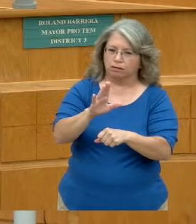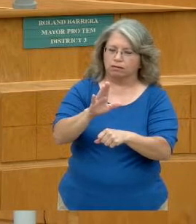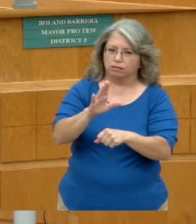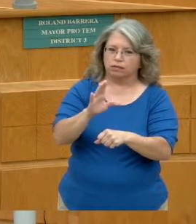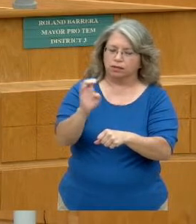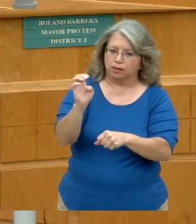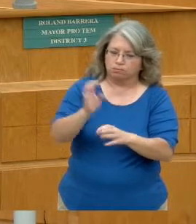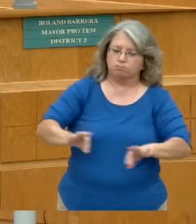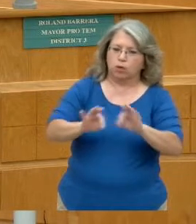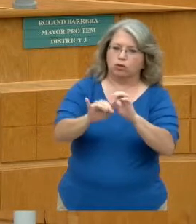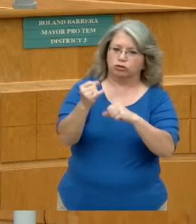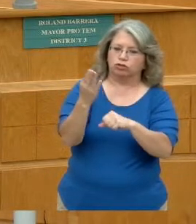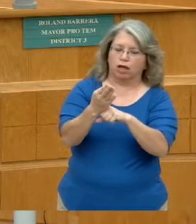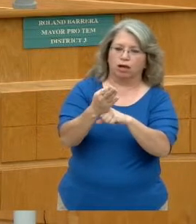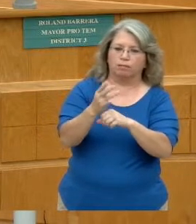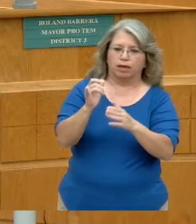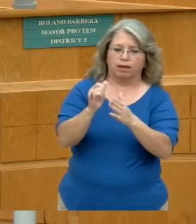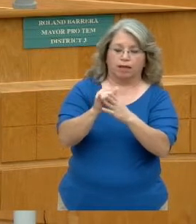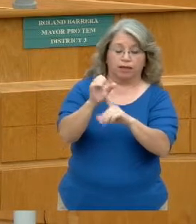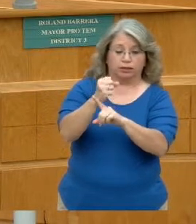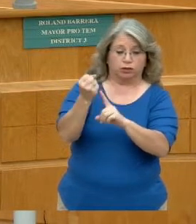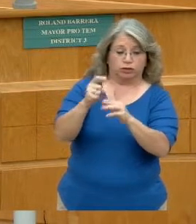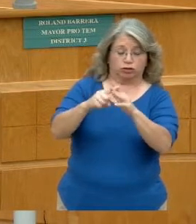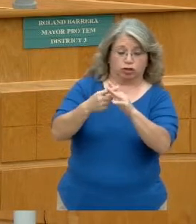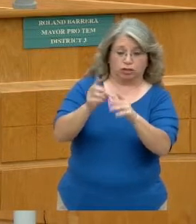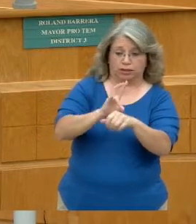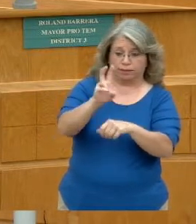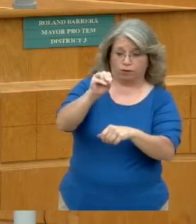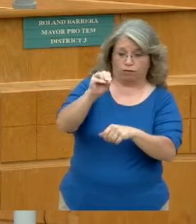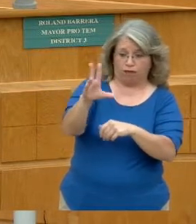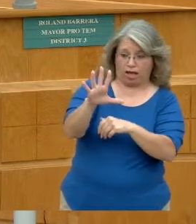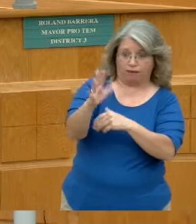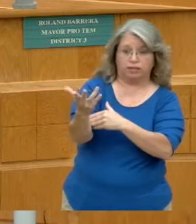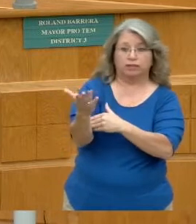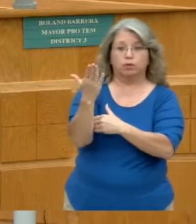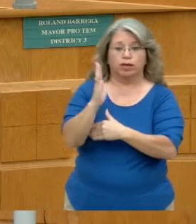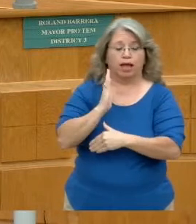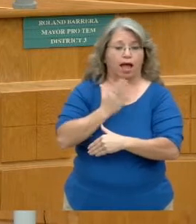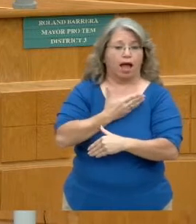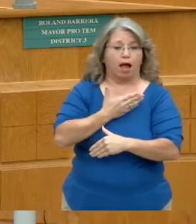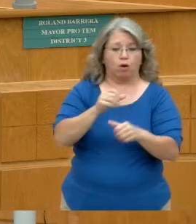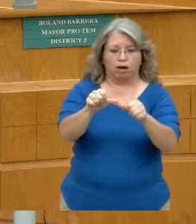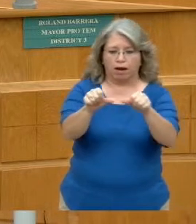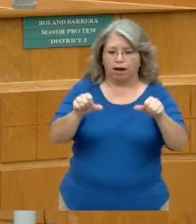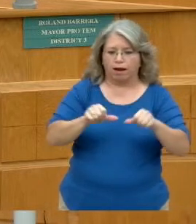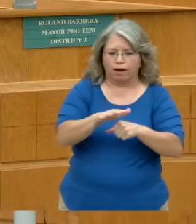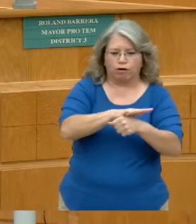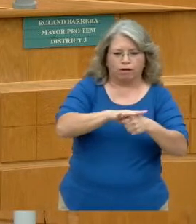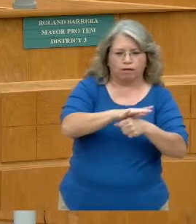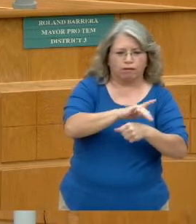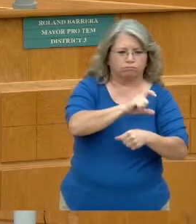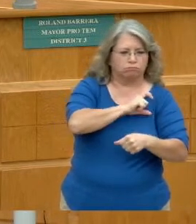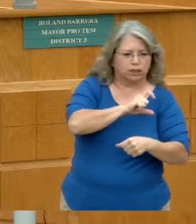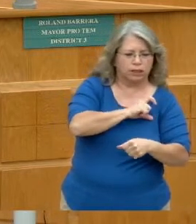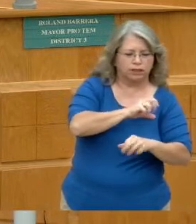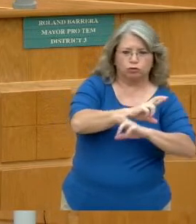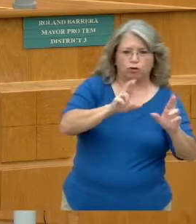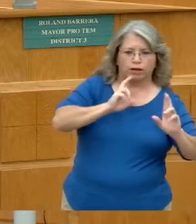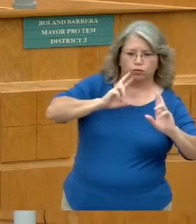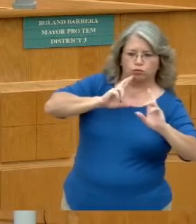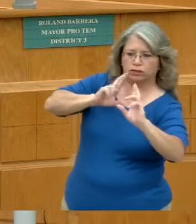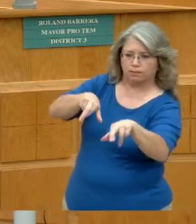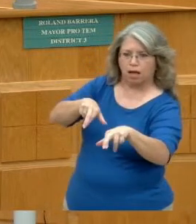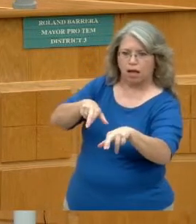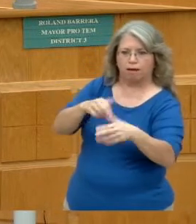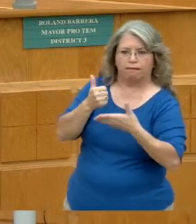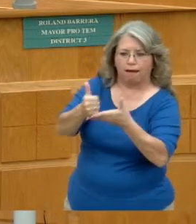this morning at 7:05, and our area law enforcement was ready to support and respond as needed. However, the